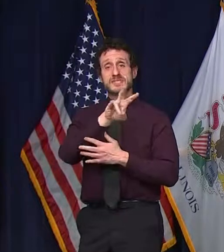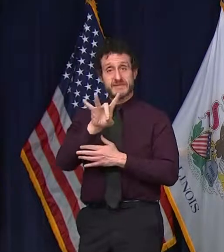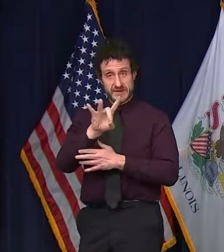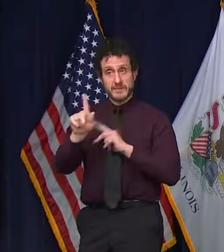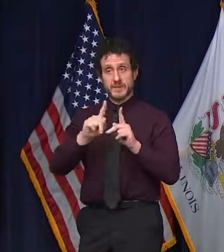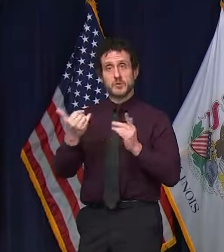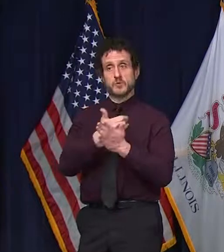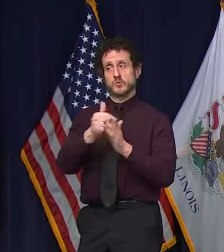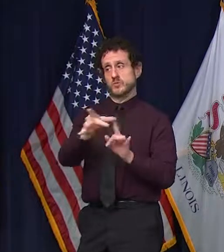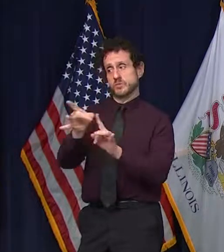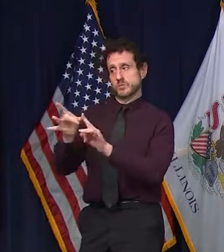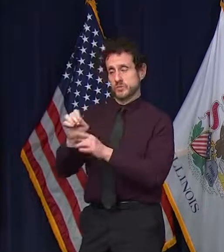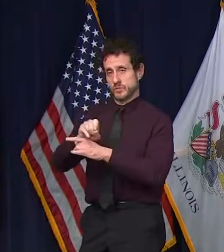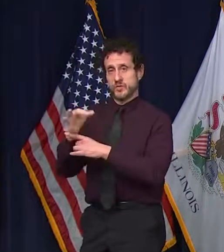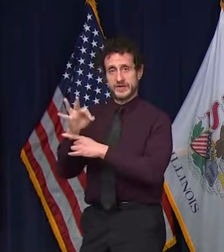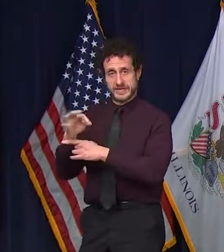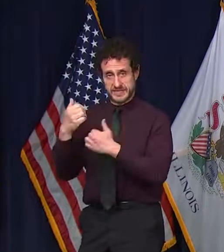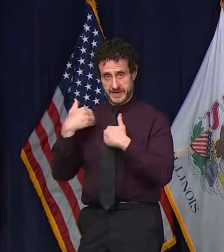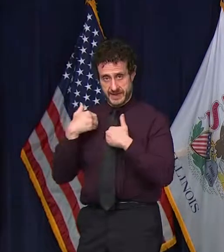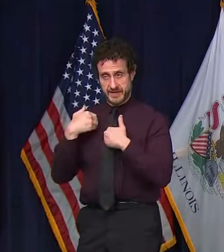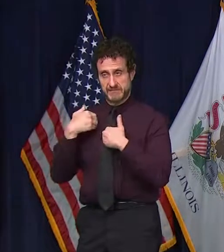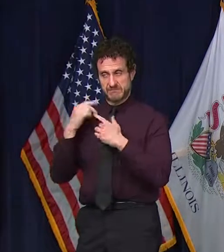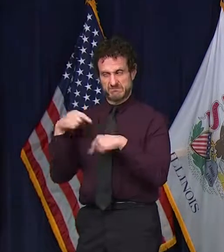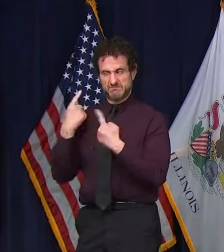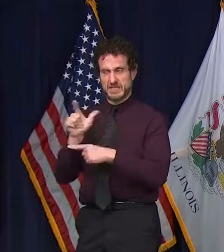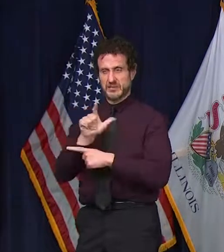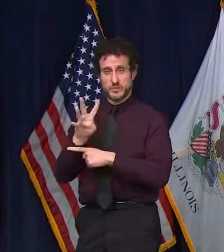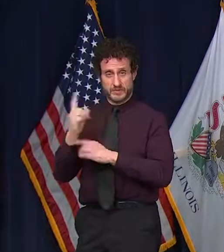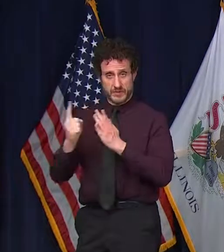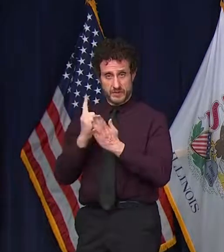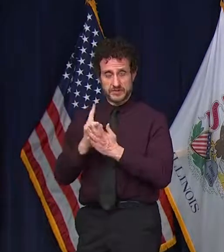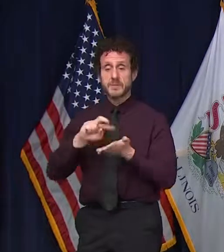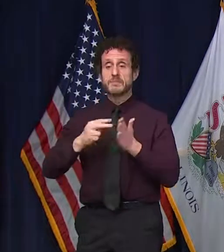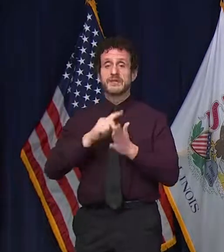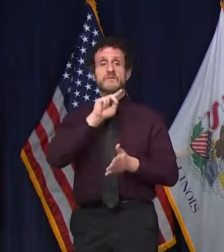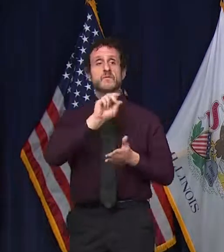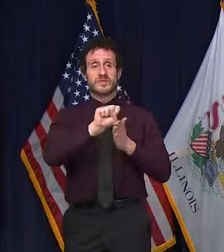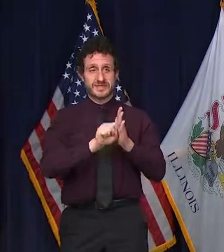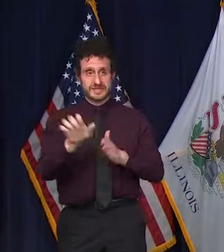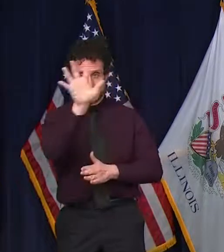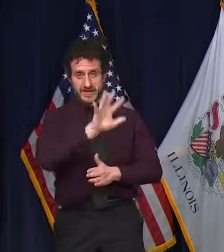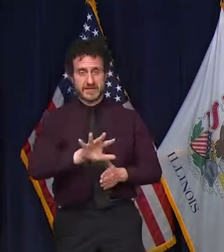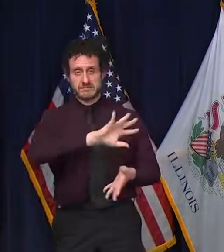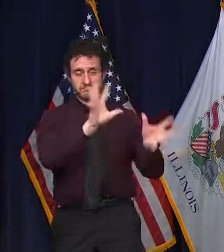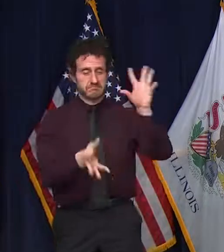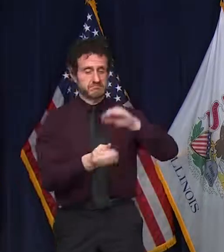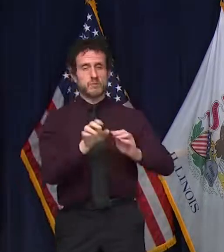with COVID-19. That brings our statewide total of confirmed cases to